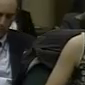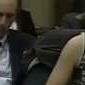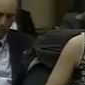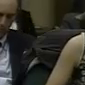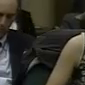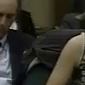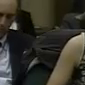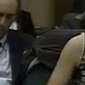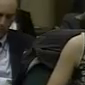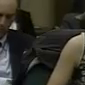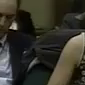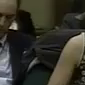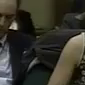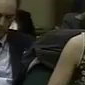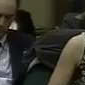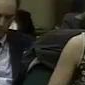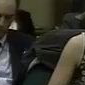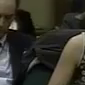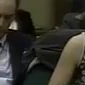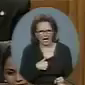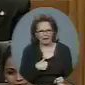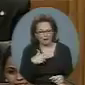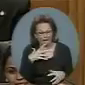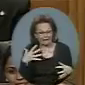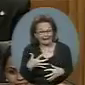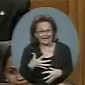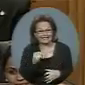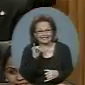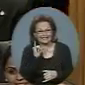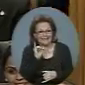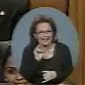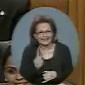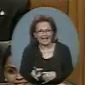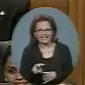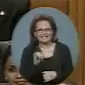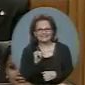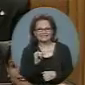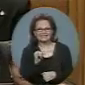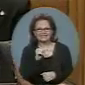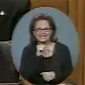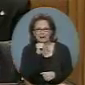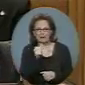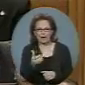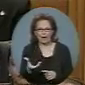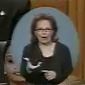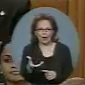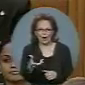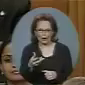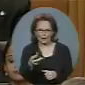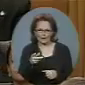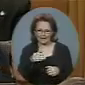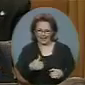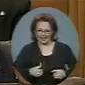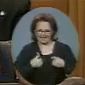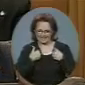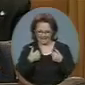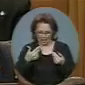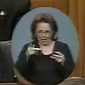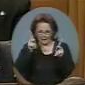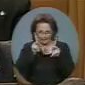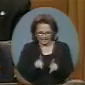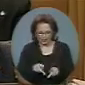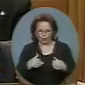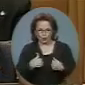saying, because we have a different story. Well, now, the Minister of Defense said our military can have access to